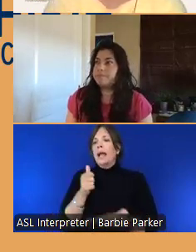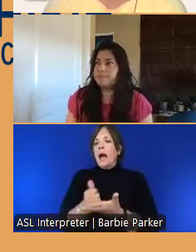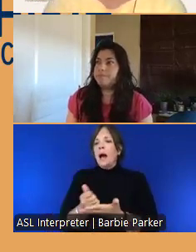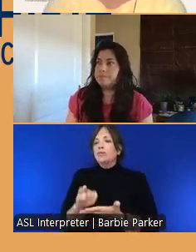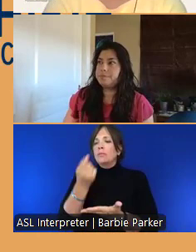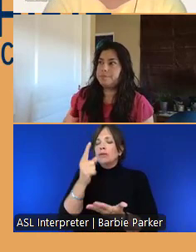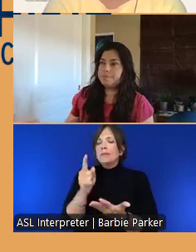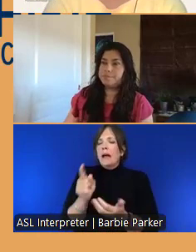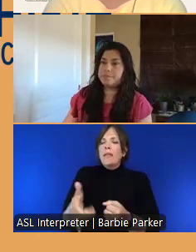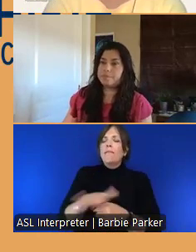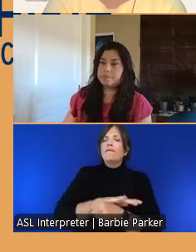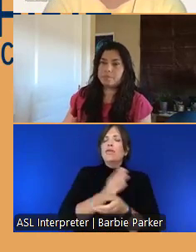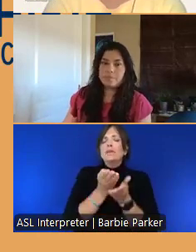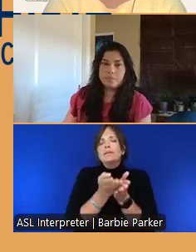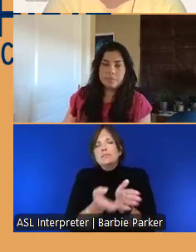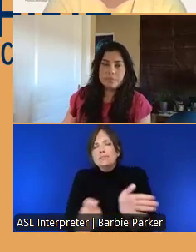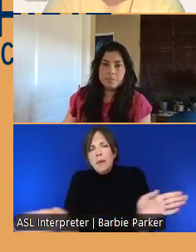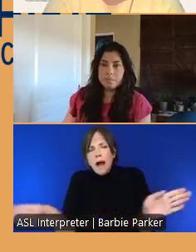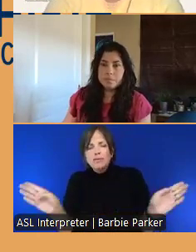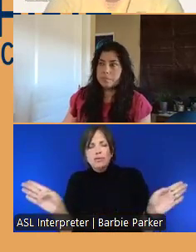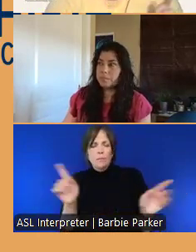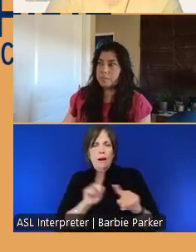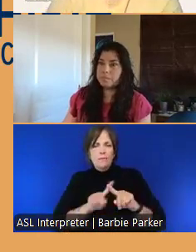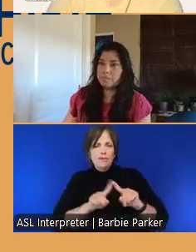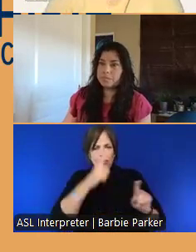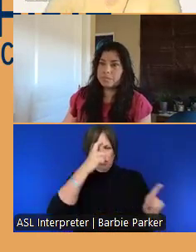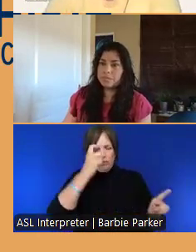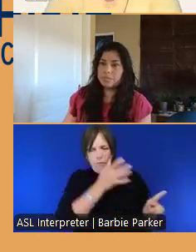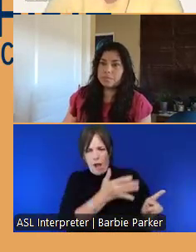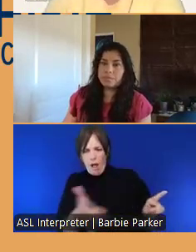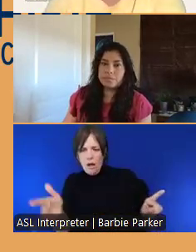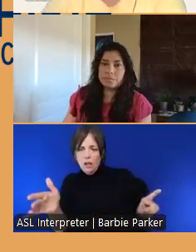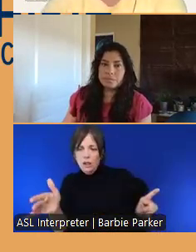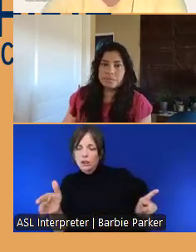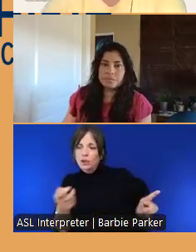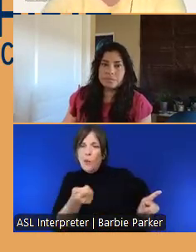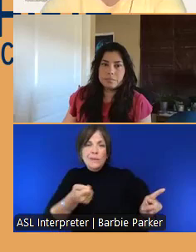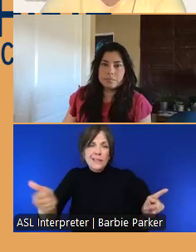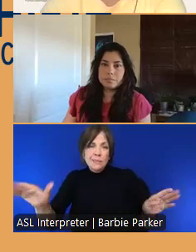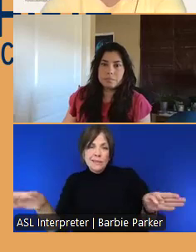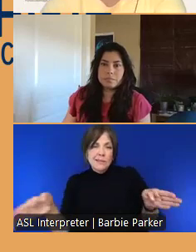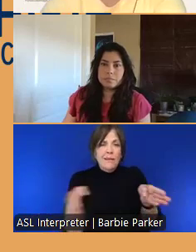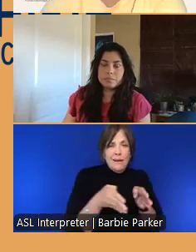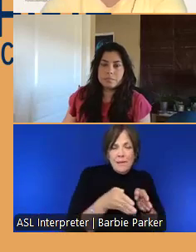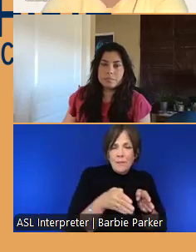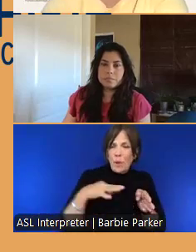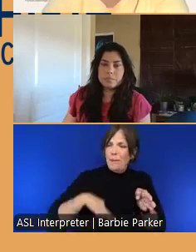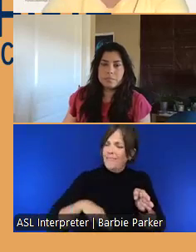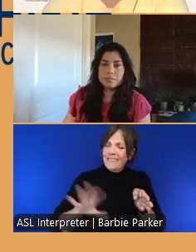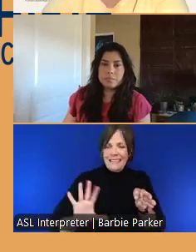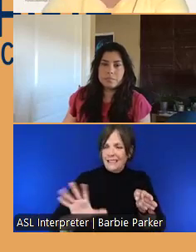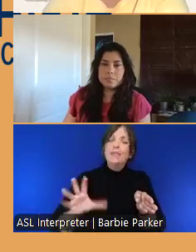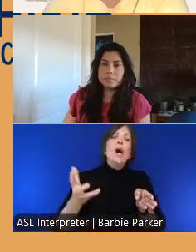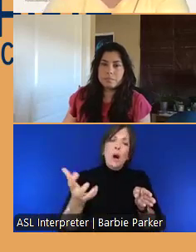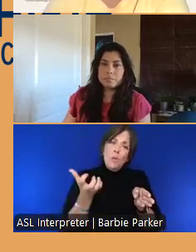that folks experience. And so I don't want to dismiss the benefits that there could be, while at the same time,